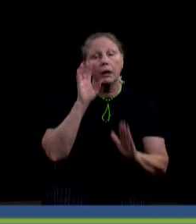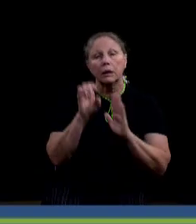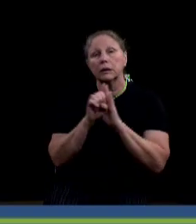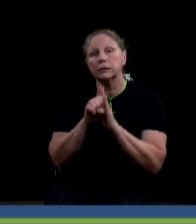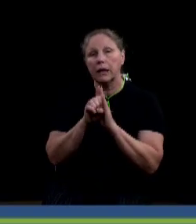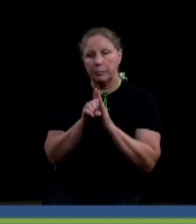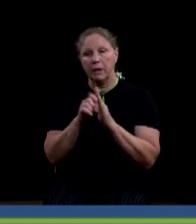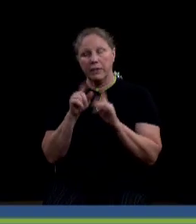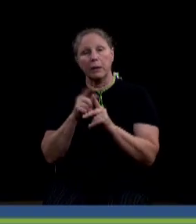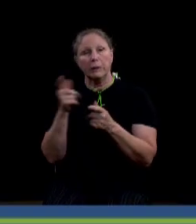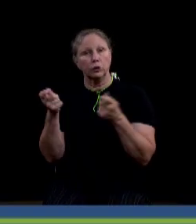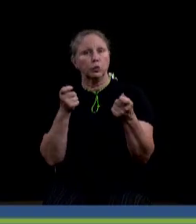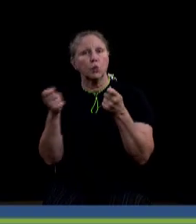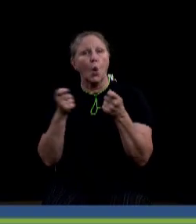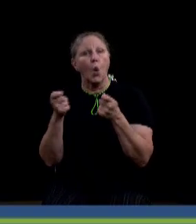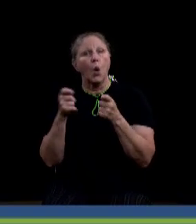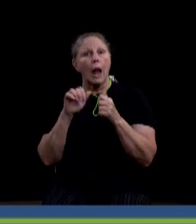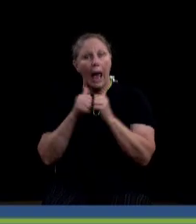When you look at